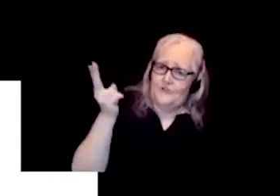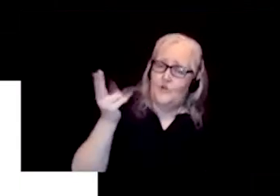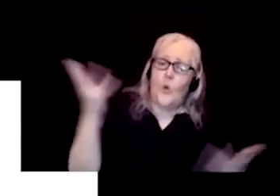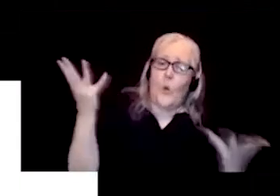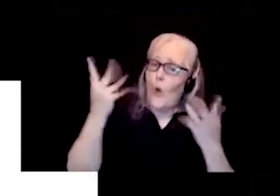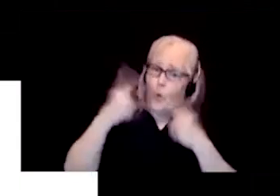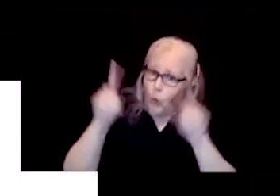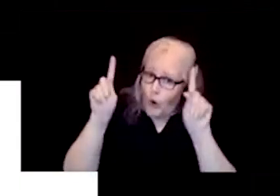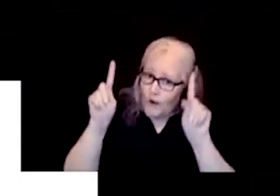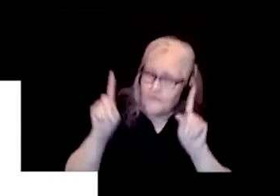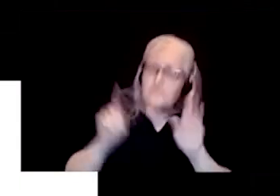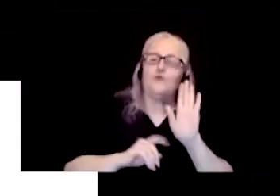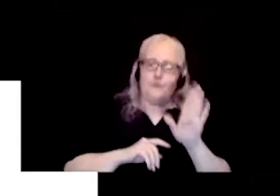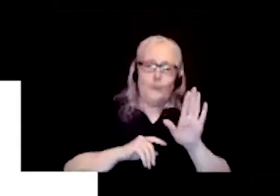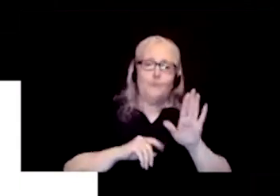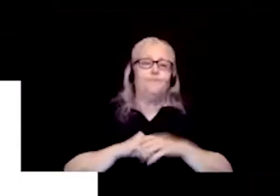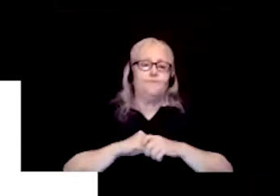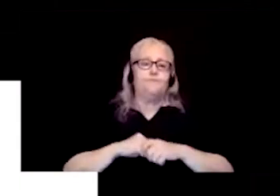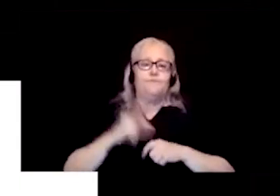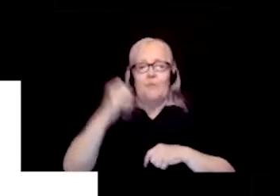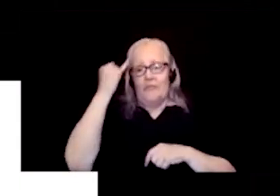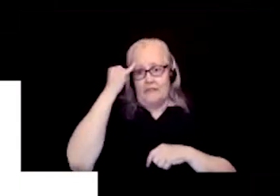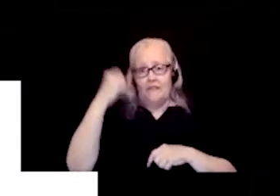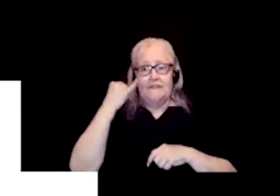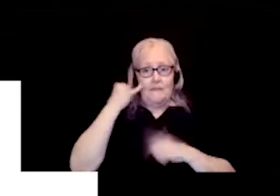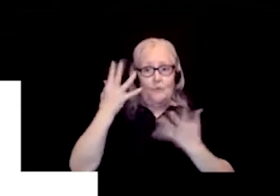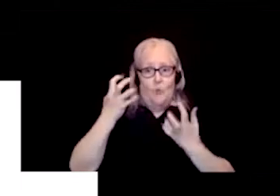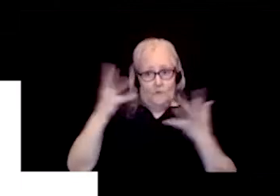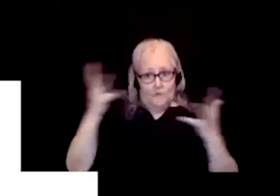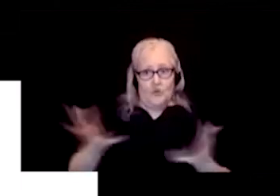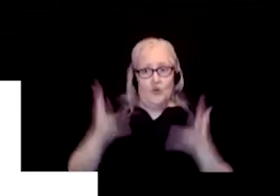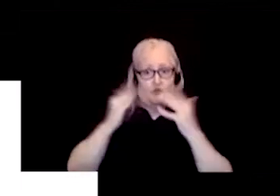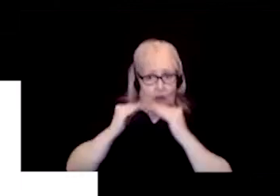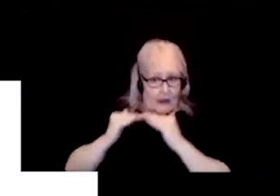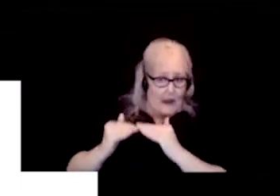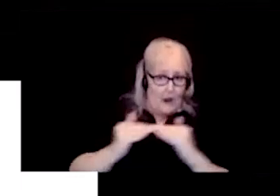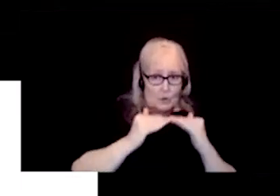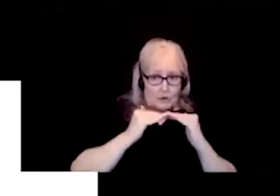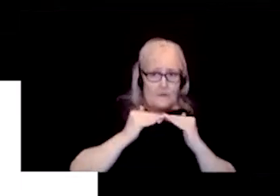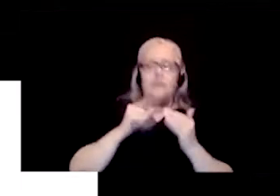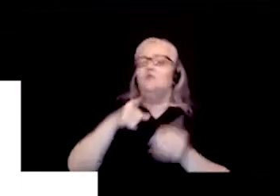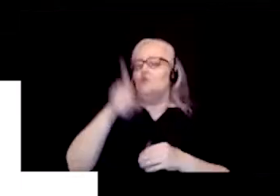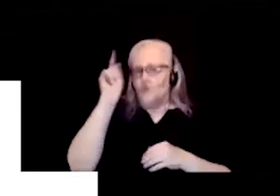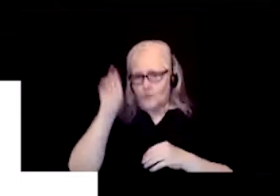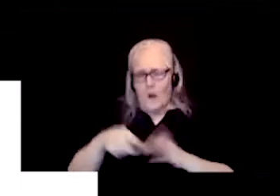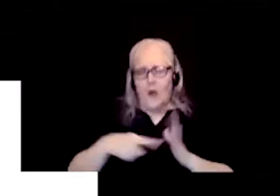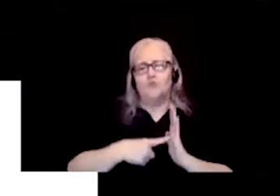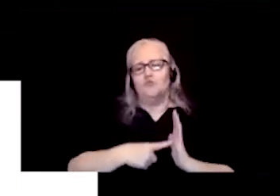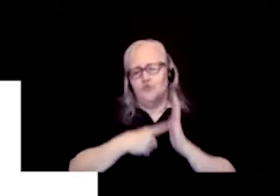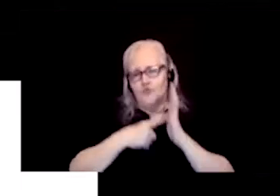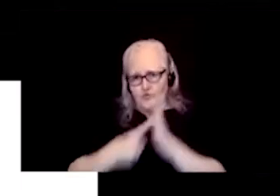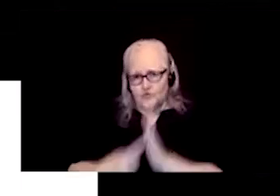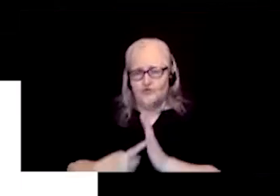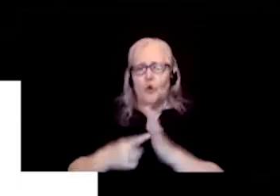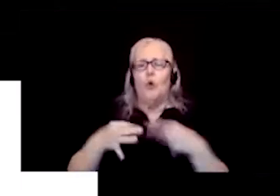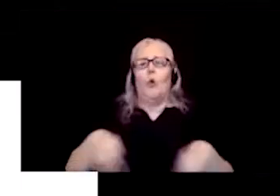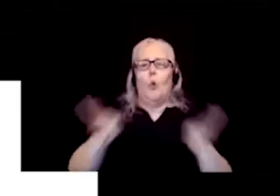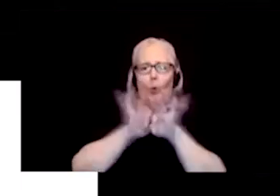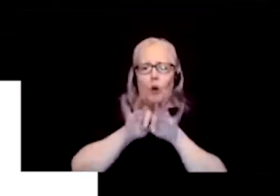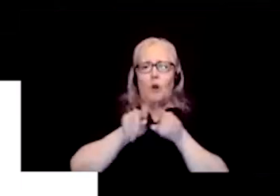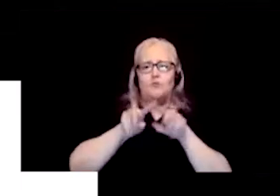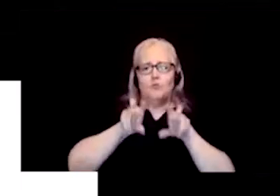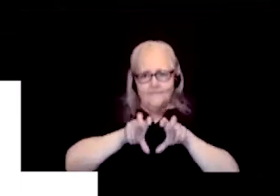that to advance equity in the United States, you have to demonstrate the value of investing in change. In